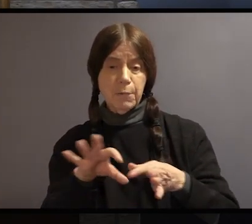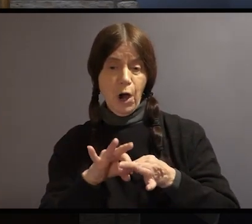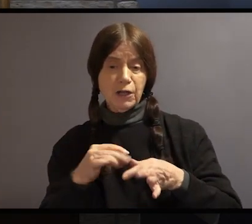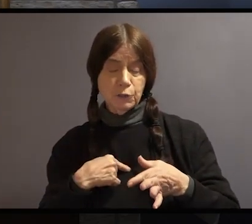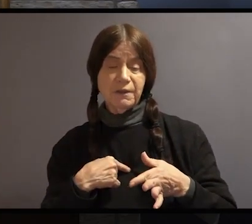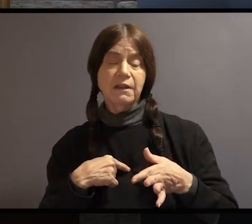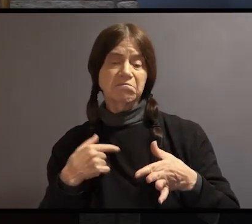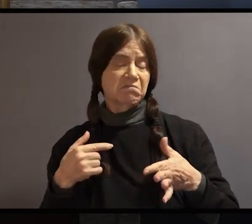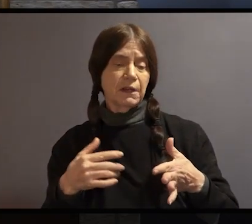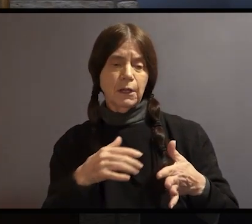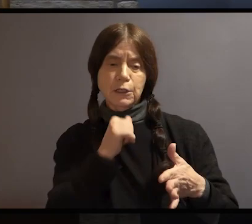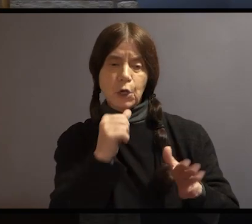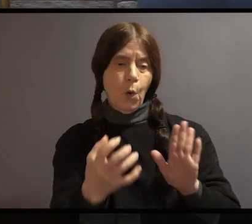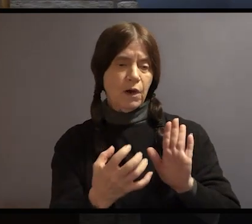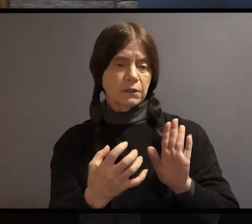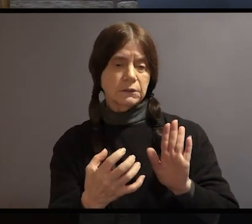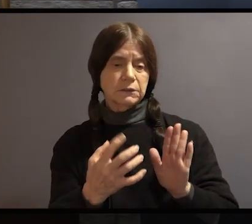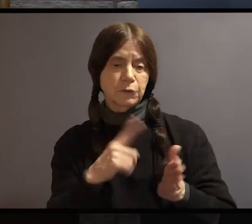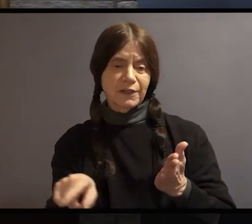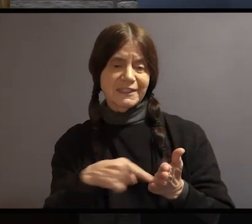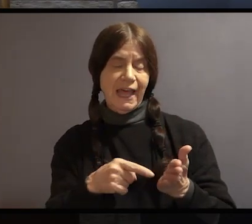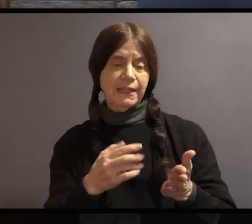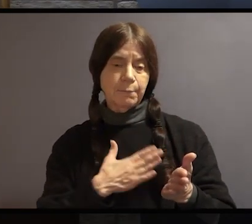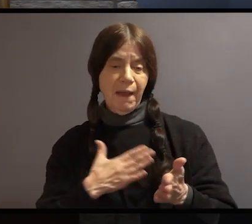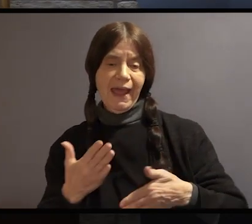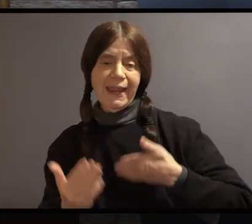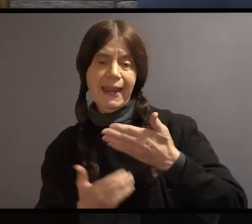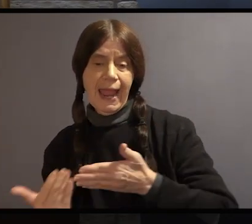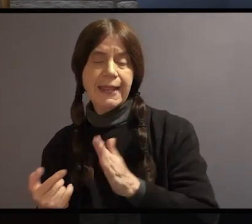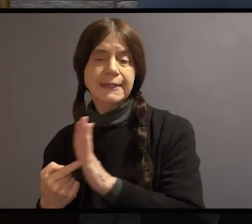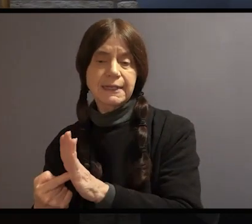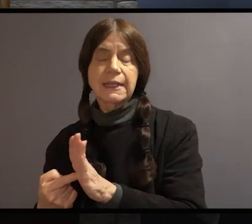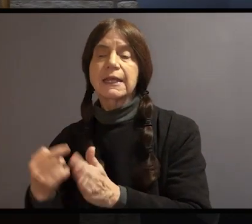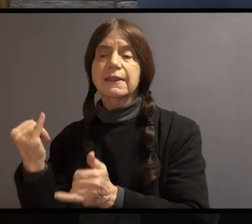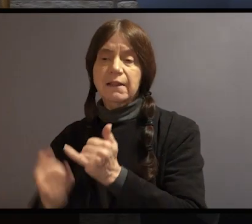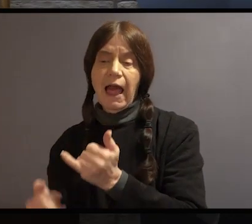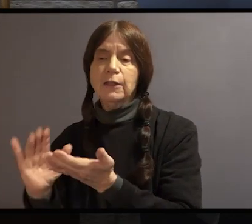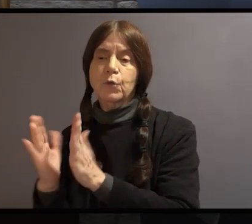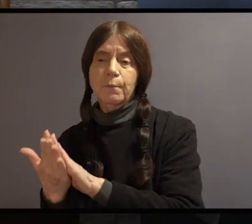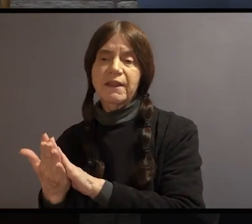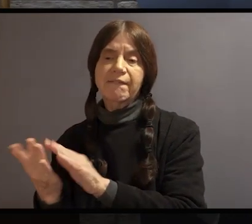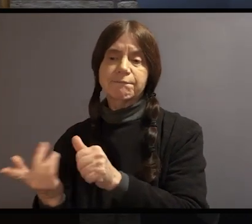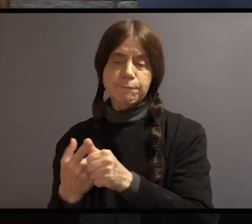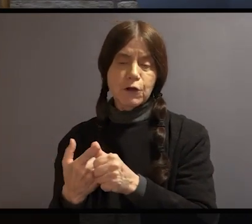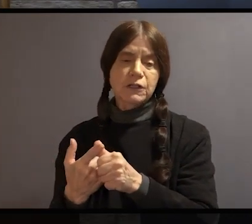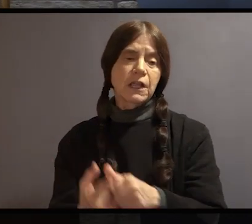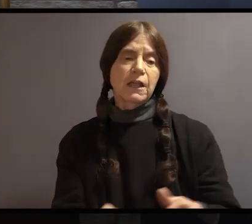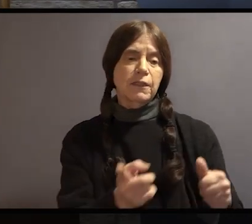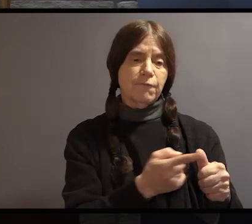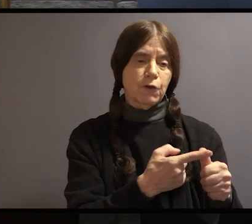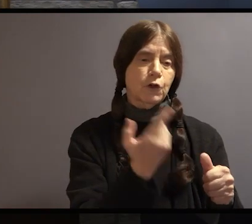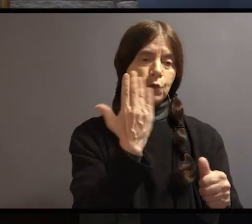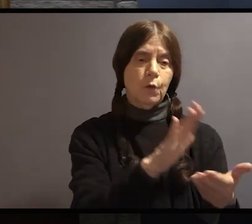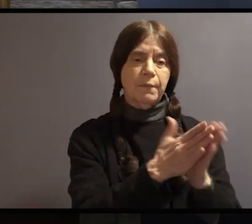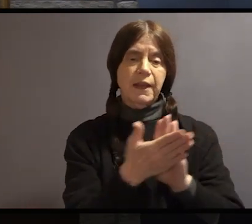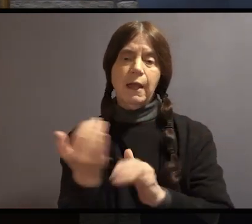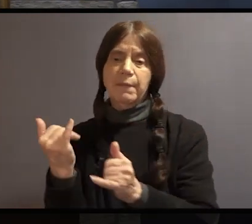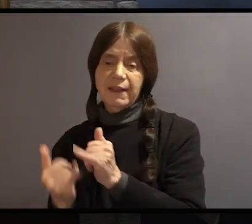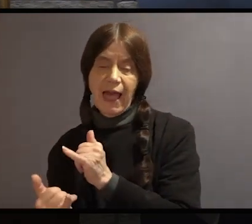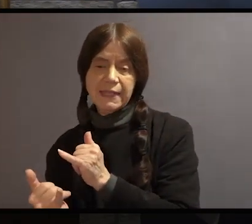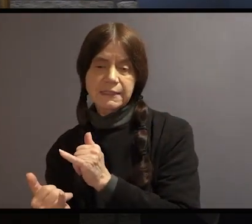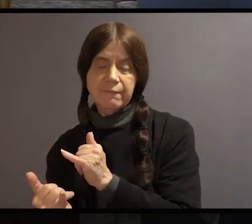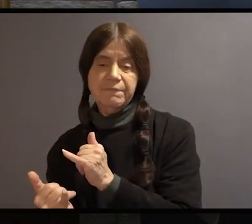Or do you begrudge my generosity?' So the last will be first, and the first